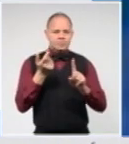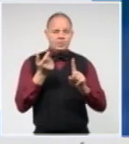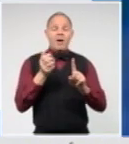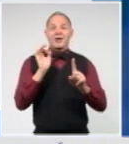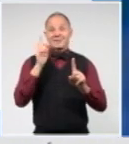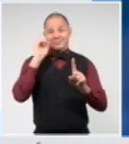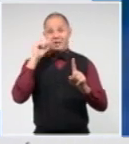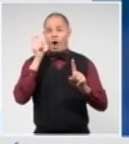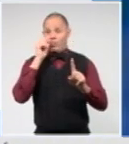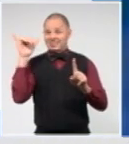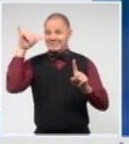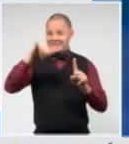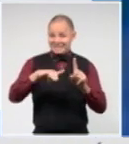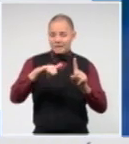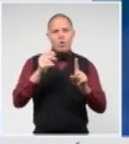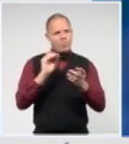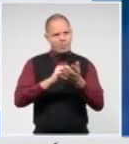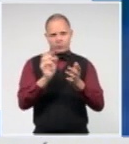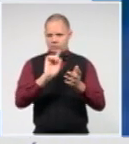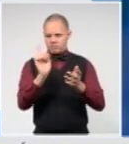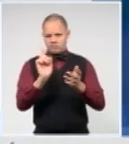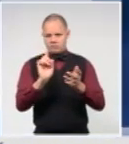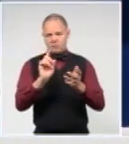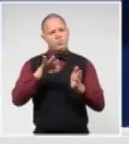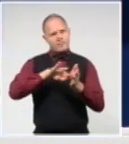not the result of local transmission.